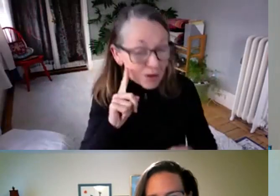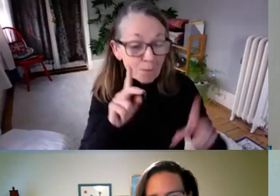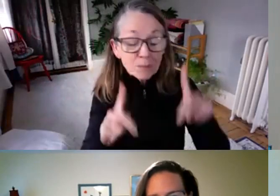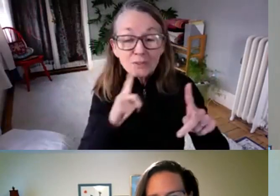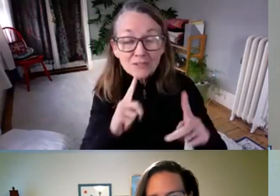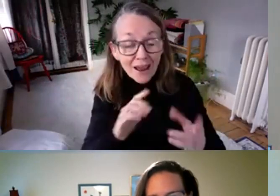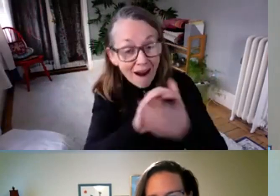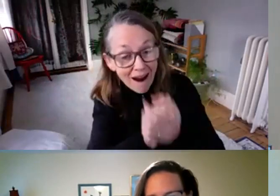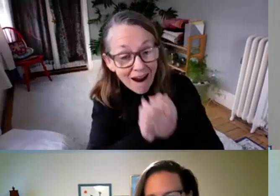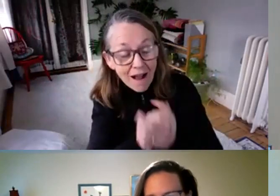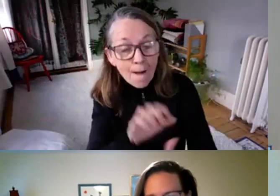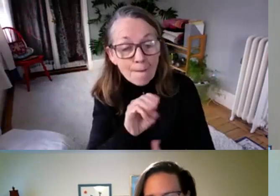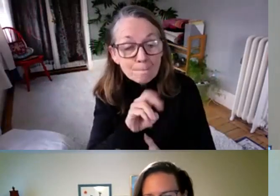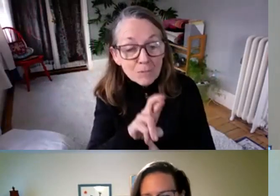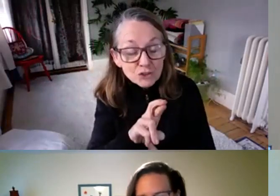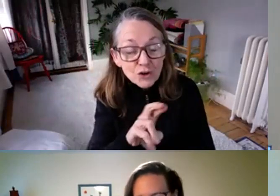grandparents.